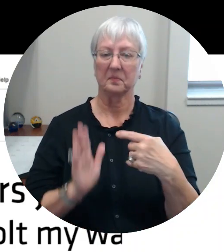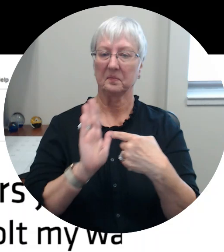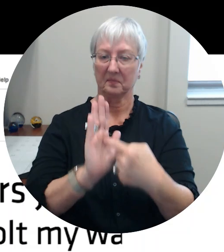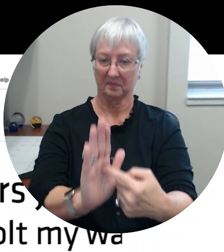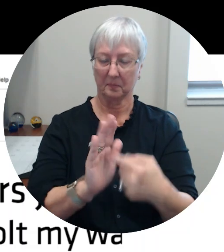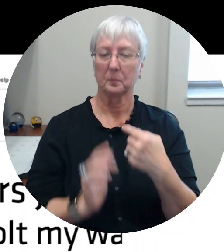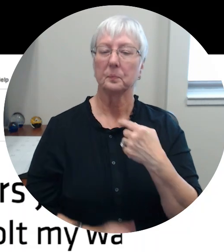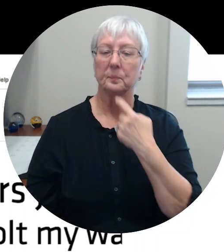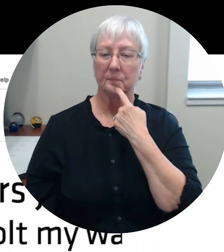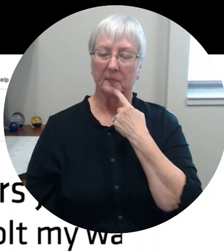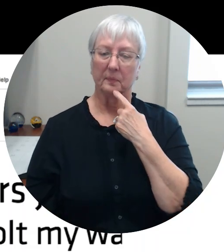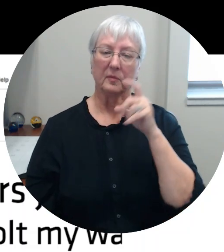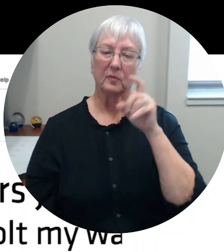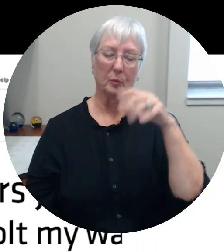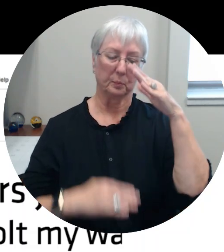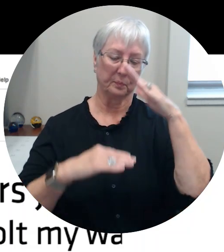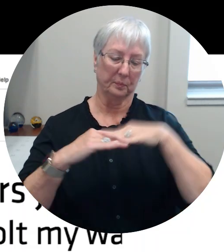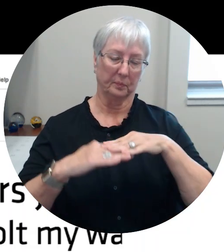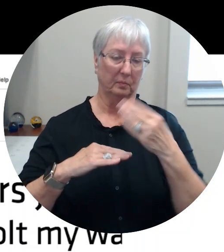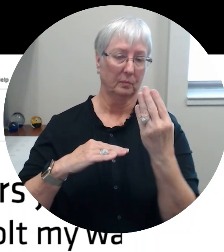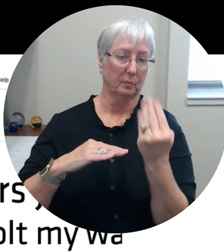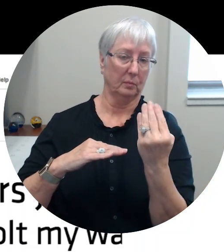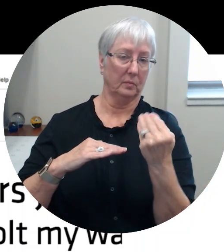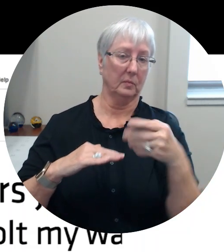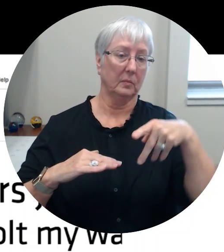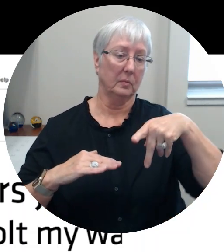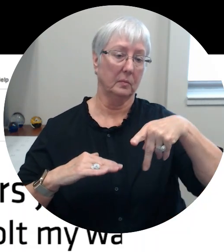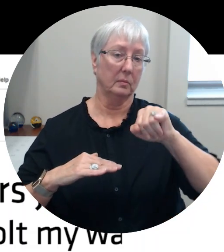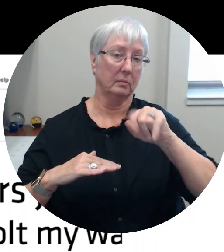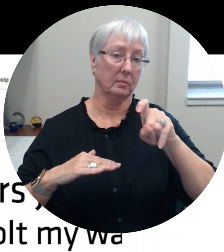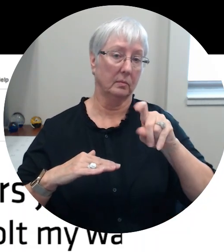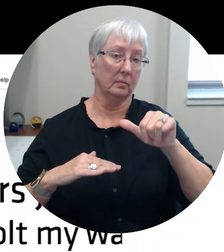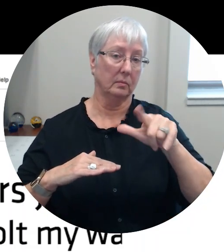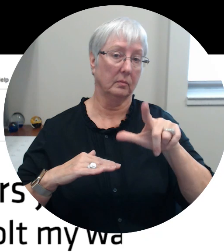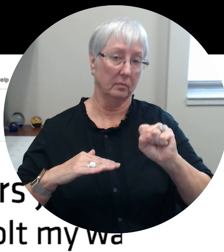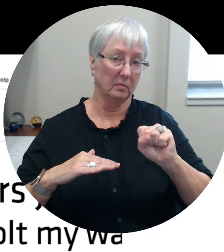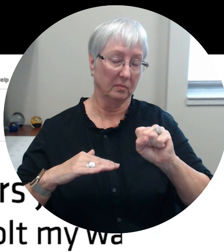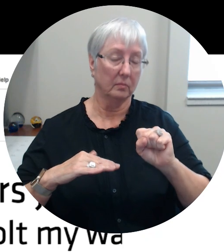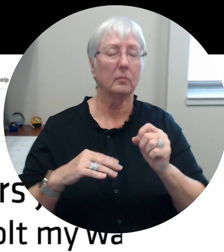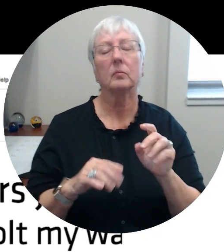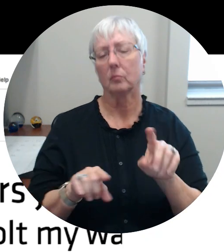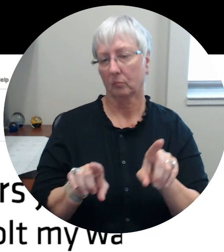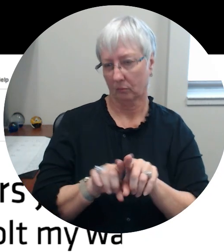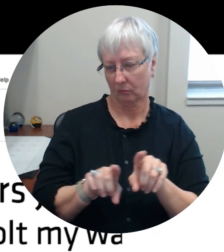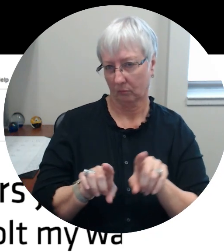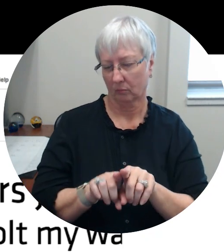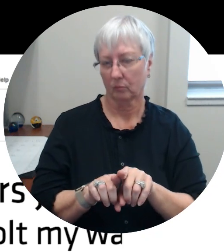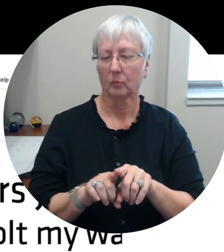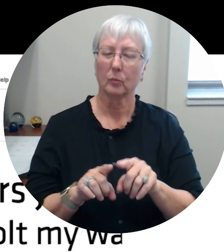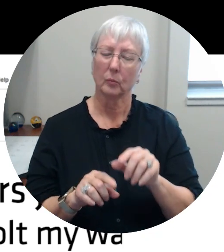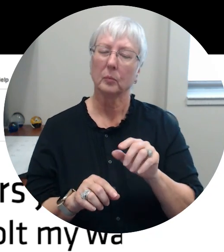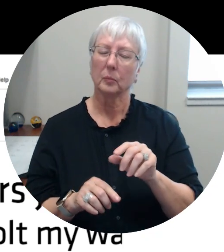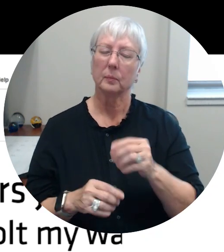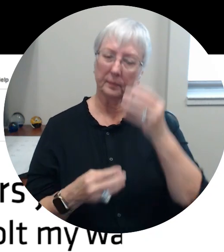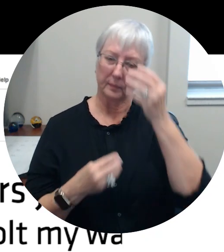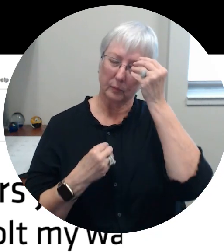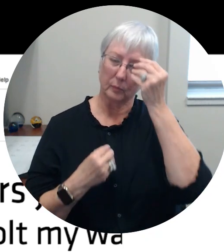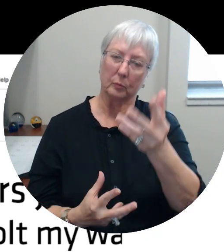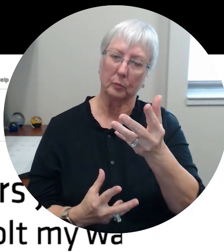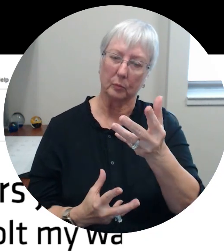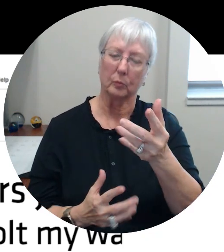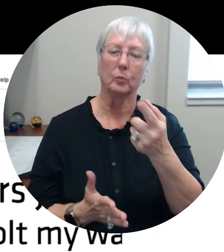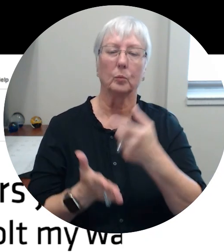pixels. These are important clues about what you can expect from the font, and it's also a good indication that web performance and rendering have been considered by the